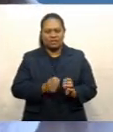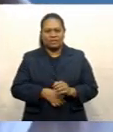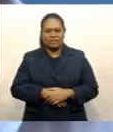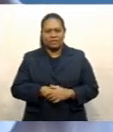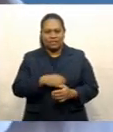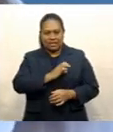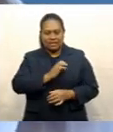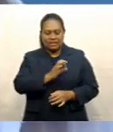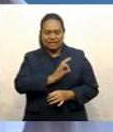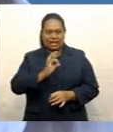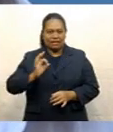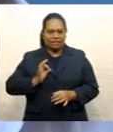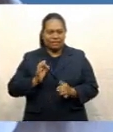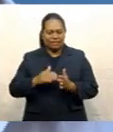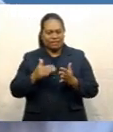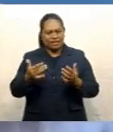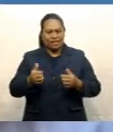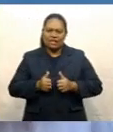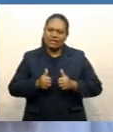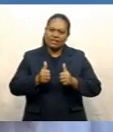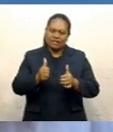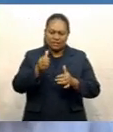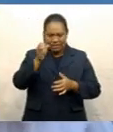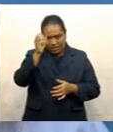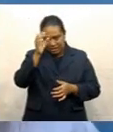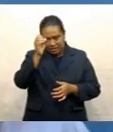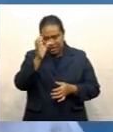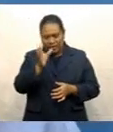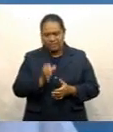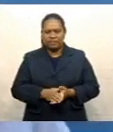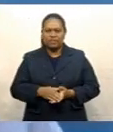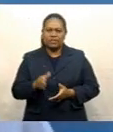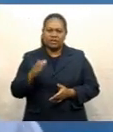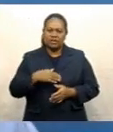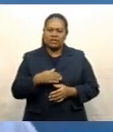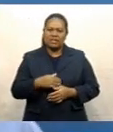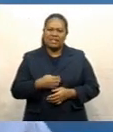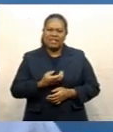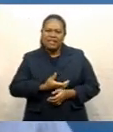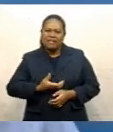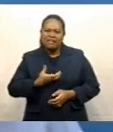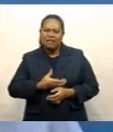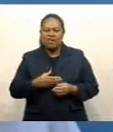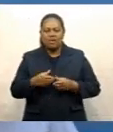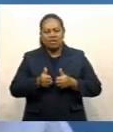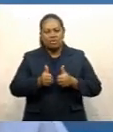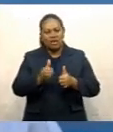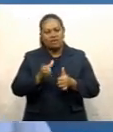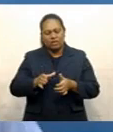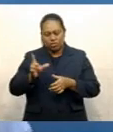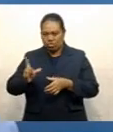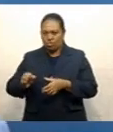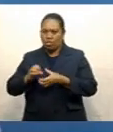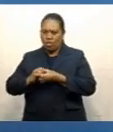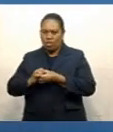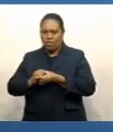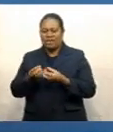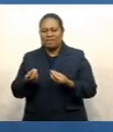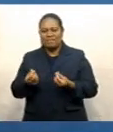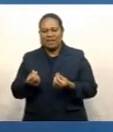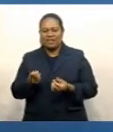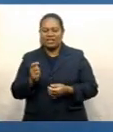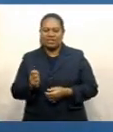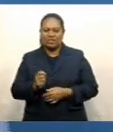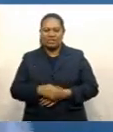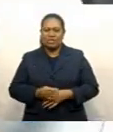all the gas cars with the Toyota Fielder vehicles for the comfort of the drivers, so they can do their income as well as they can pay their